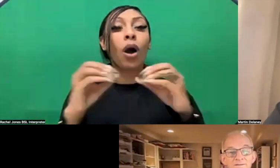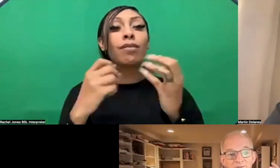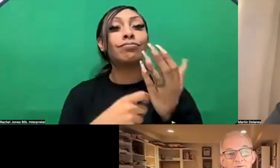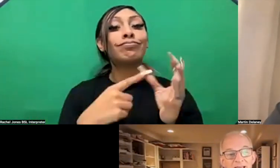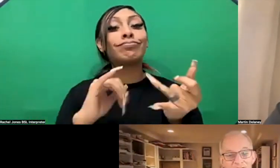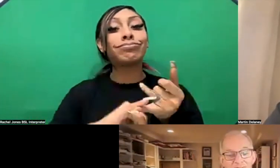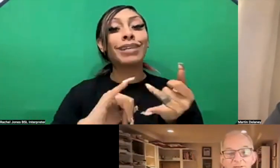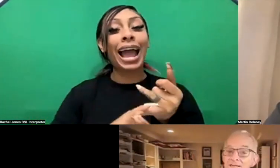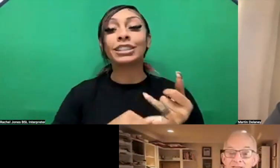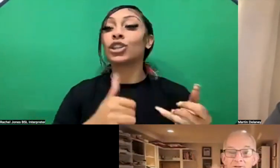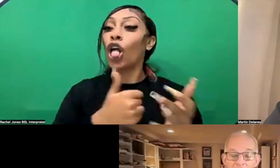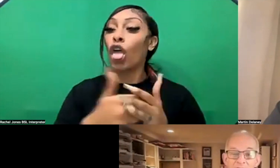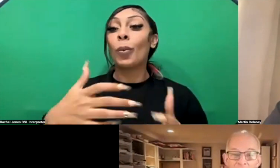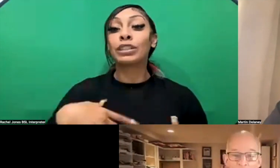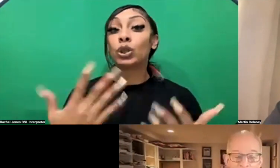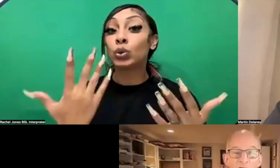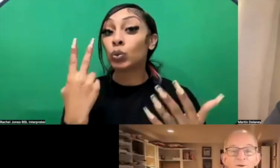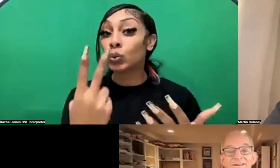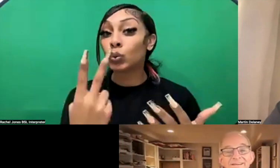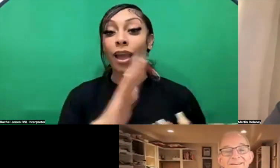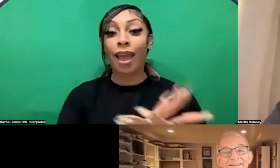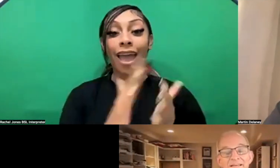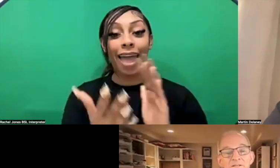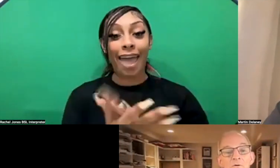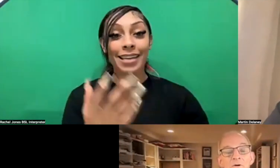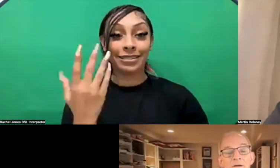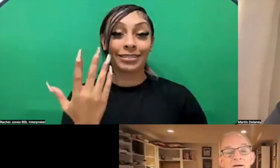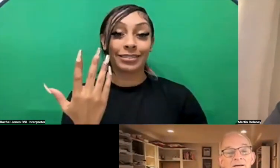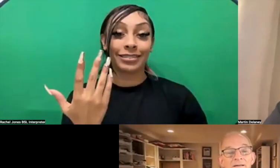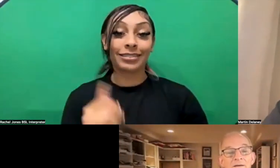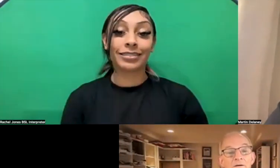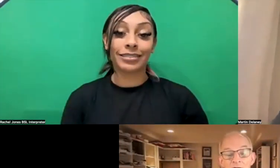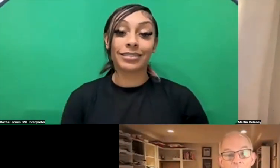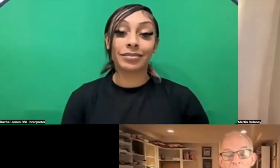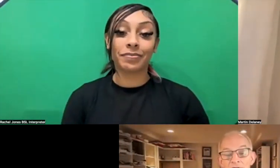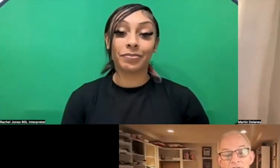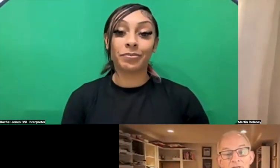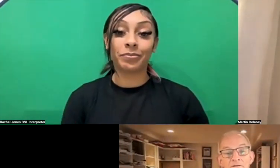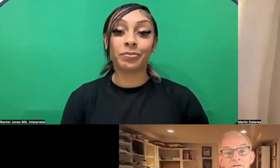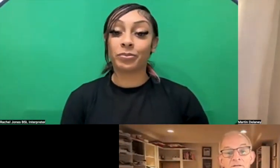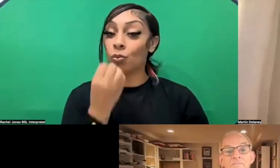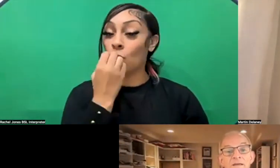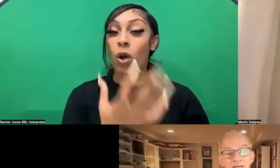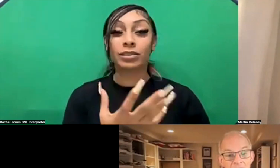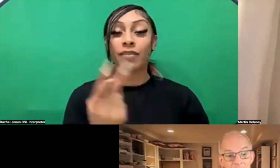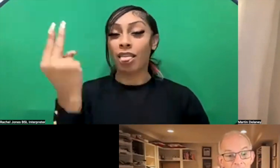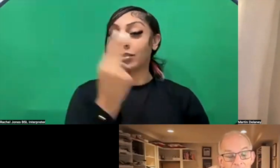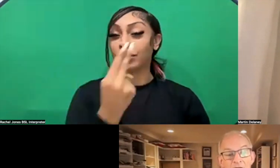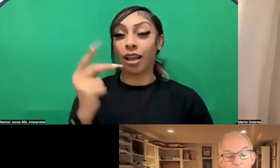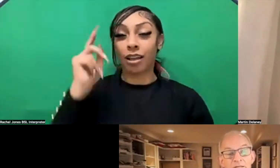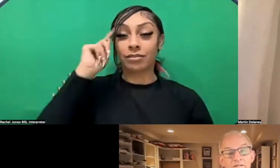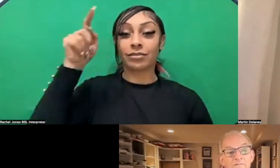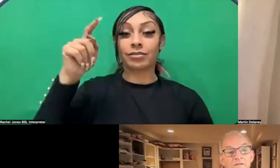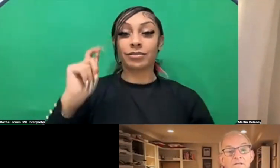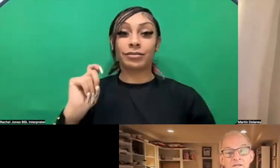require two hands to play, yet they only play one note. And so there are some wonderful designers that have made adaptive